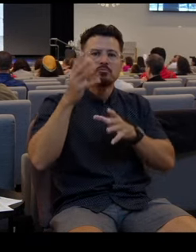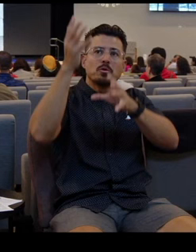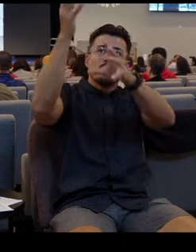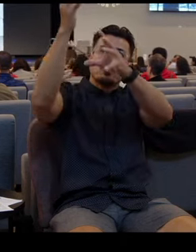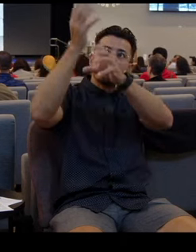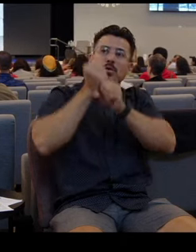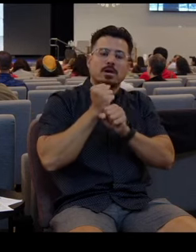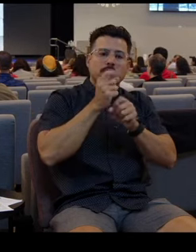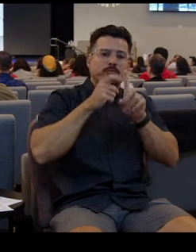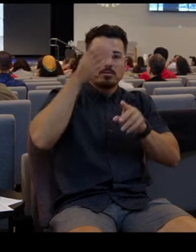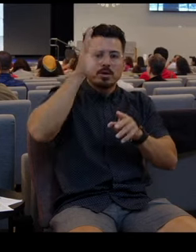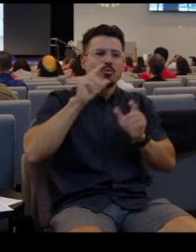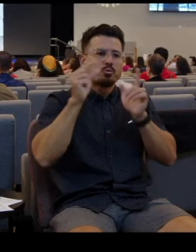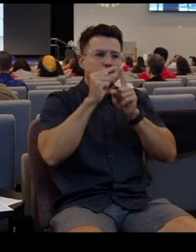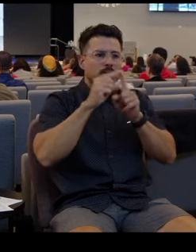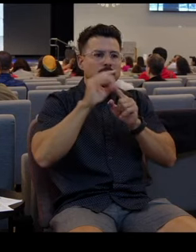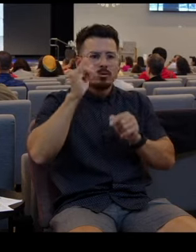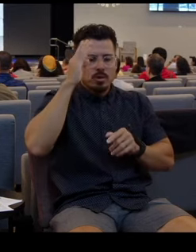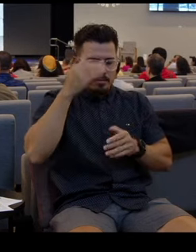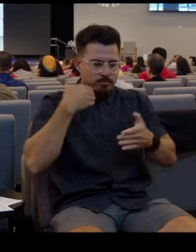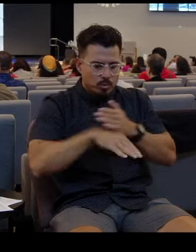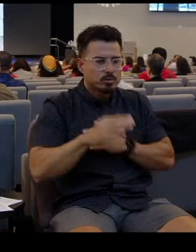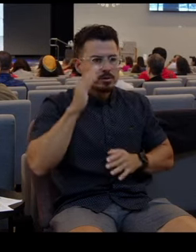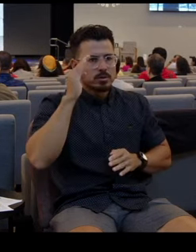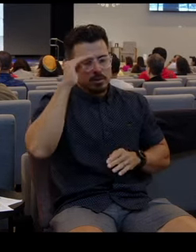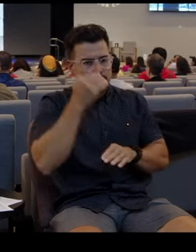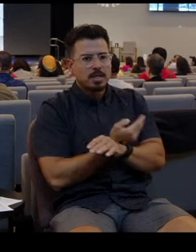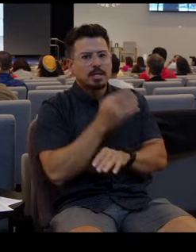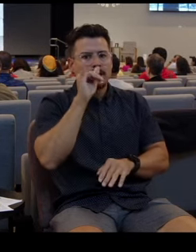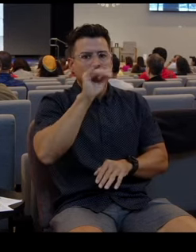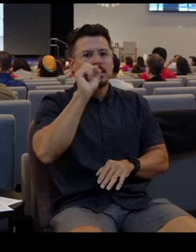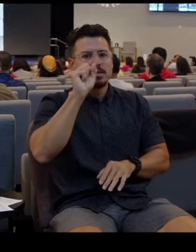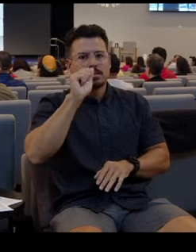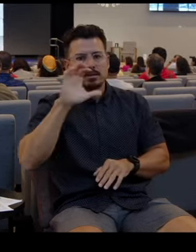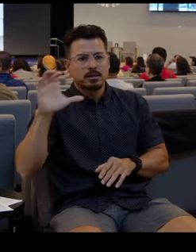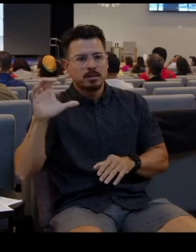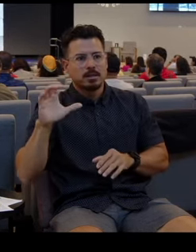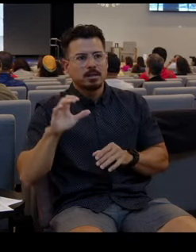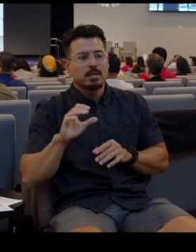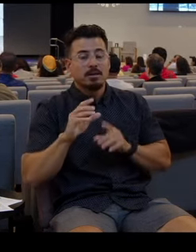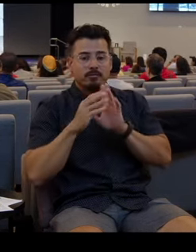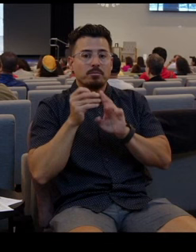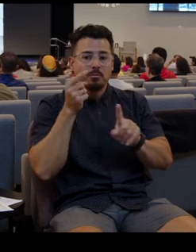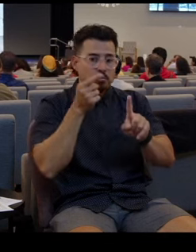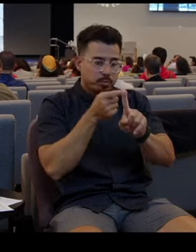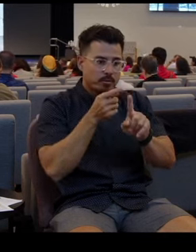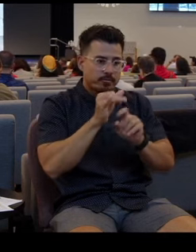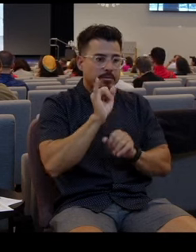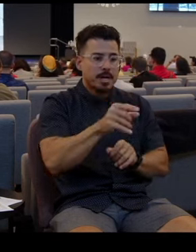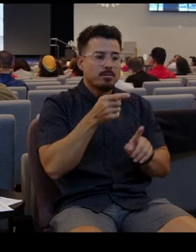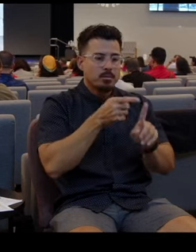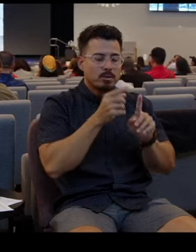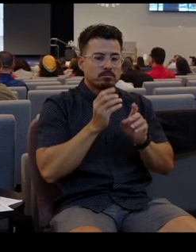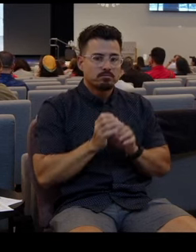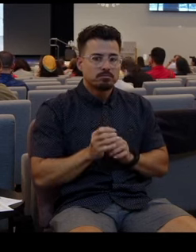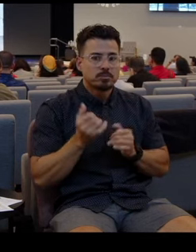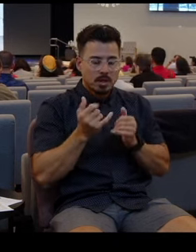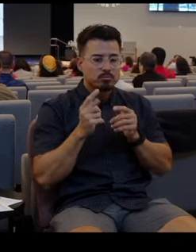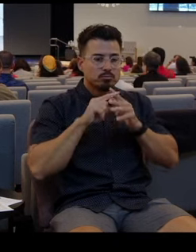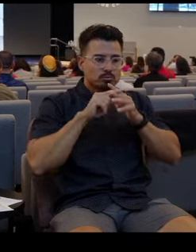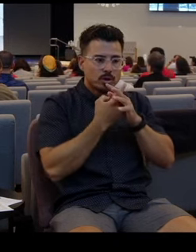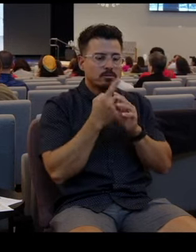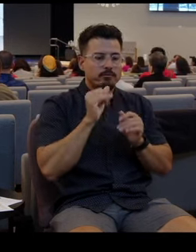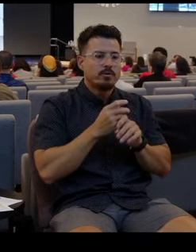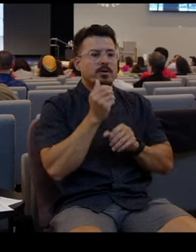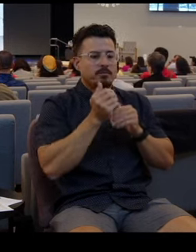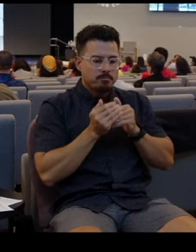that she would have a child, that she would have Isaac. And we see from there all that emerged from